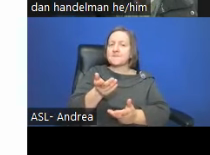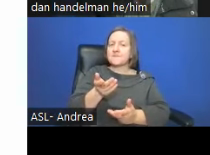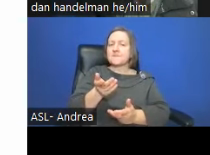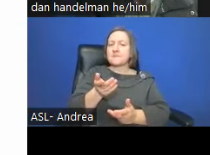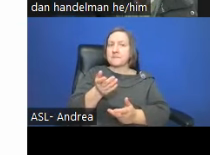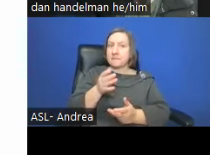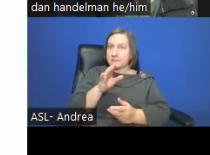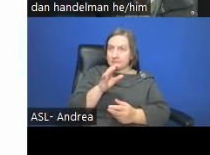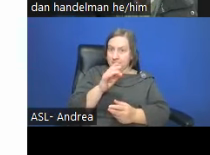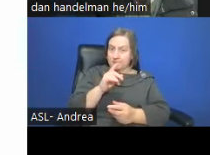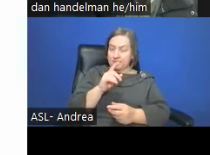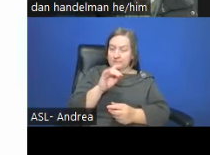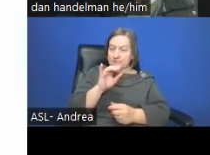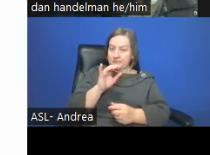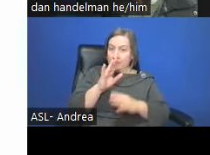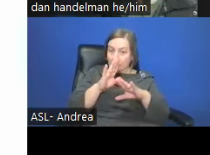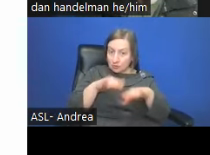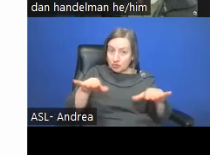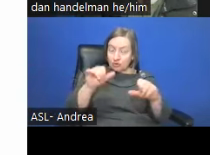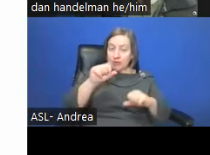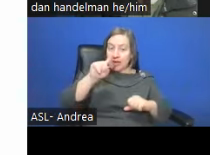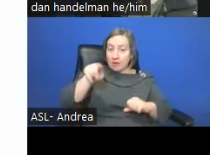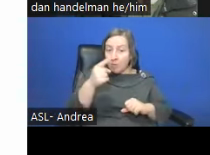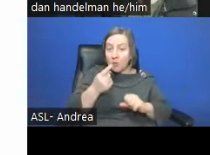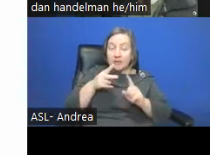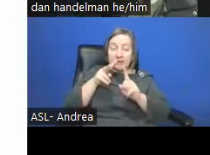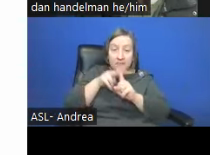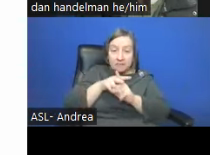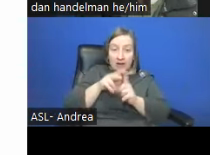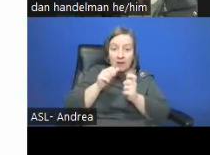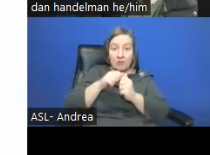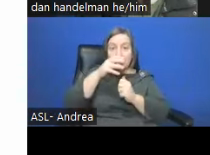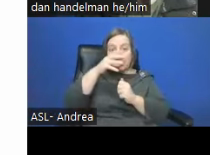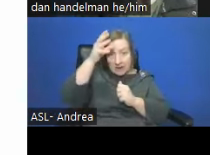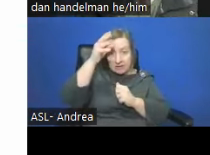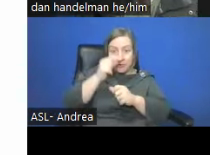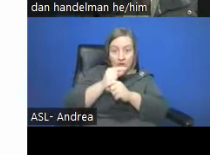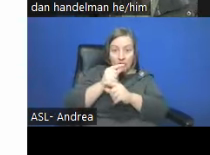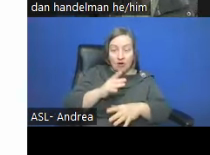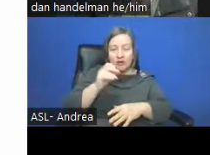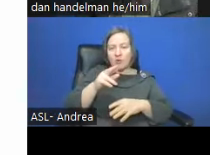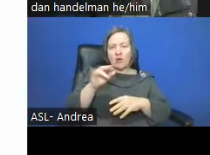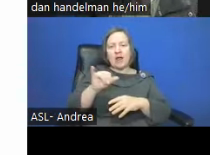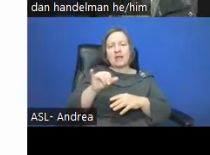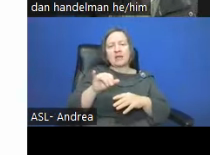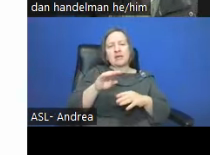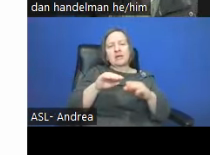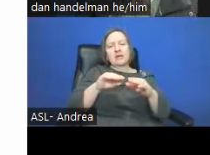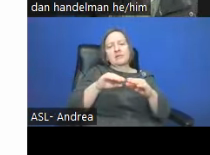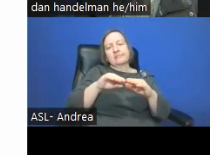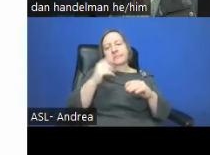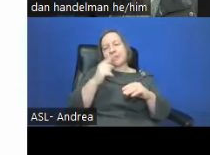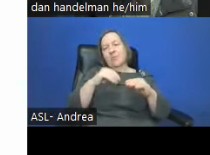it's the case that like children can only file with a parent or guardian, or if like a minor under the age